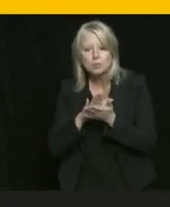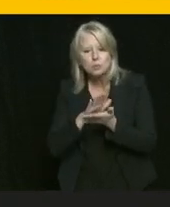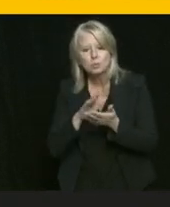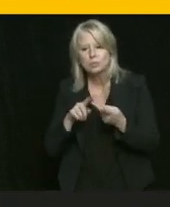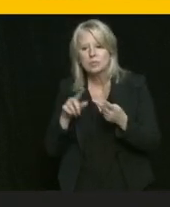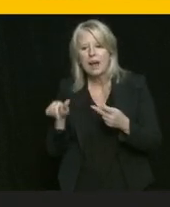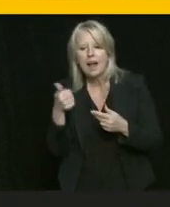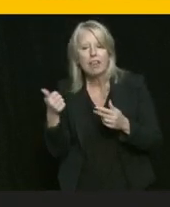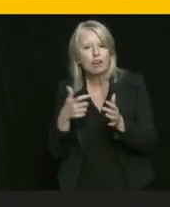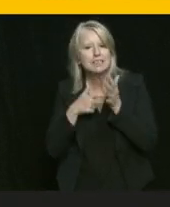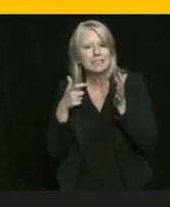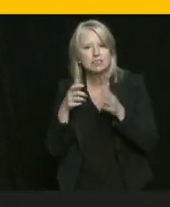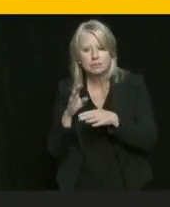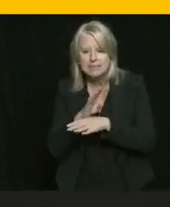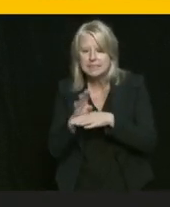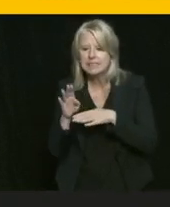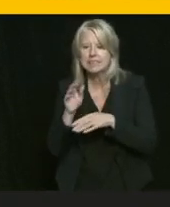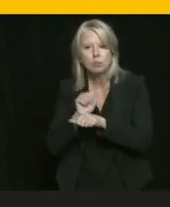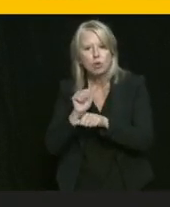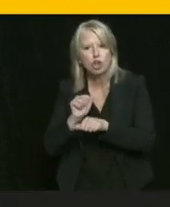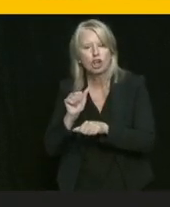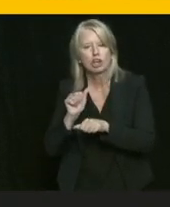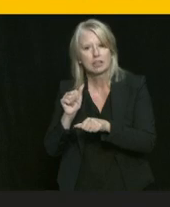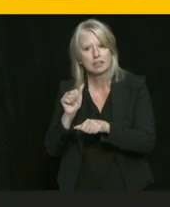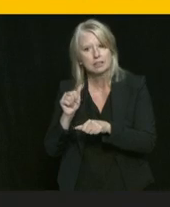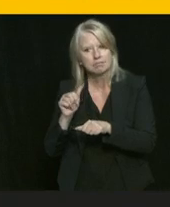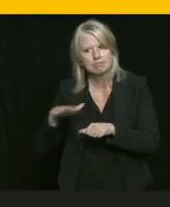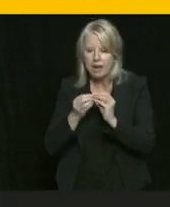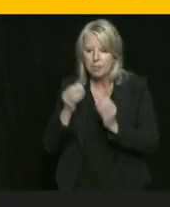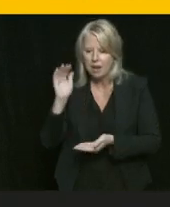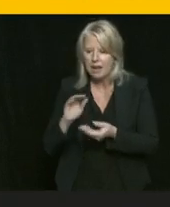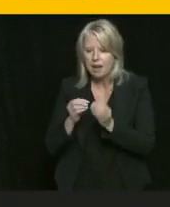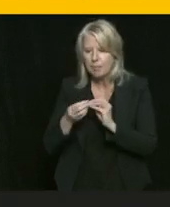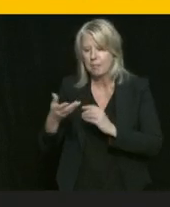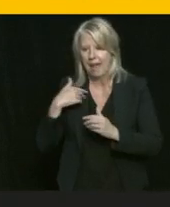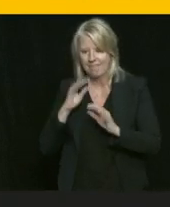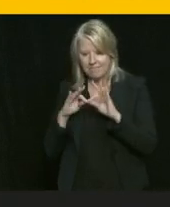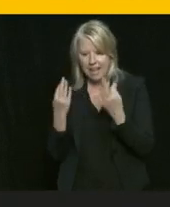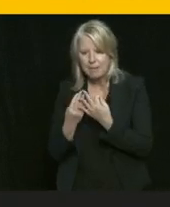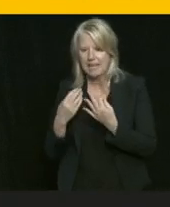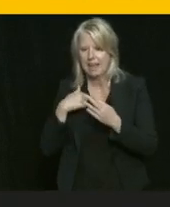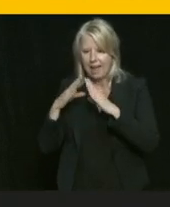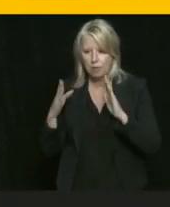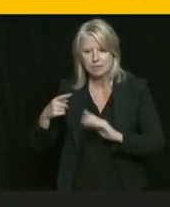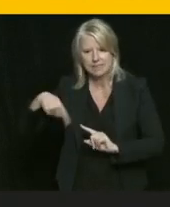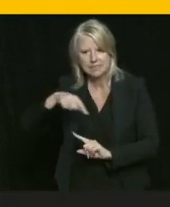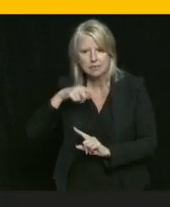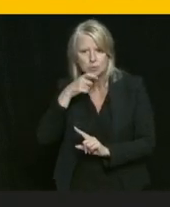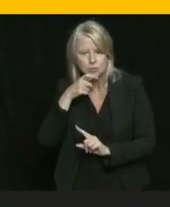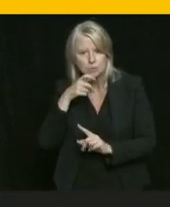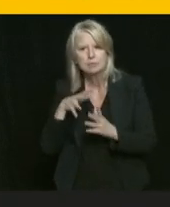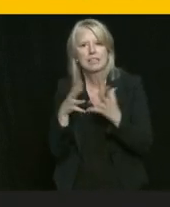essential businesses, workplaces to be maintained as possible.